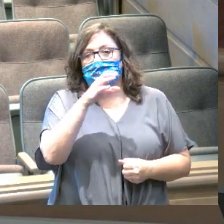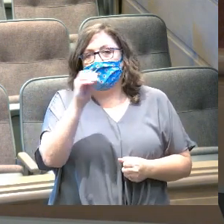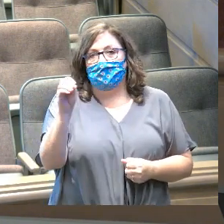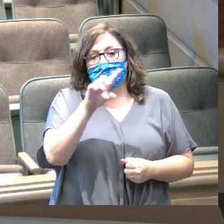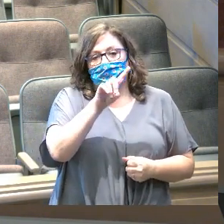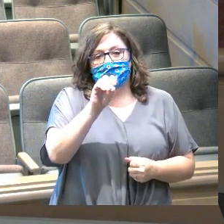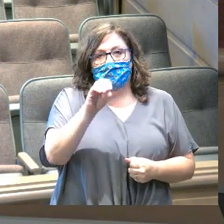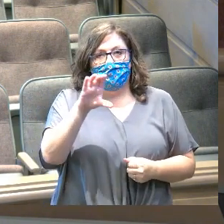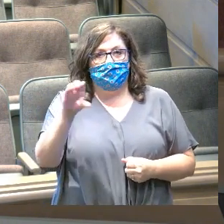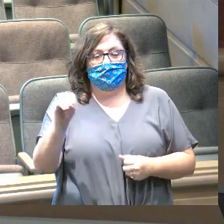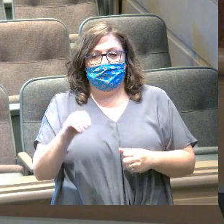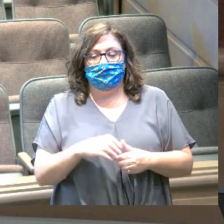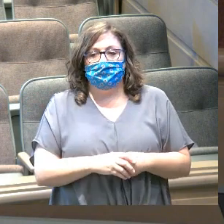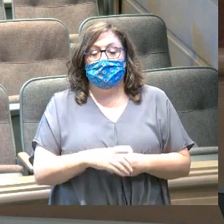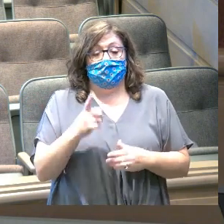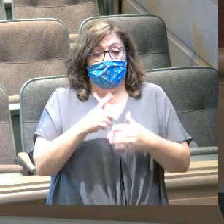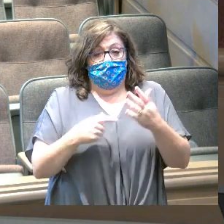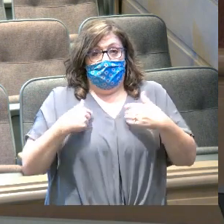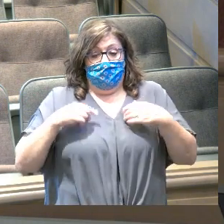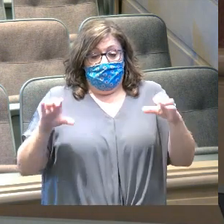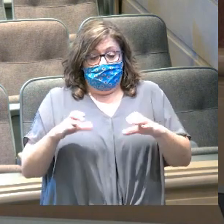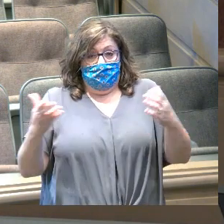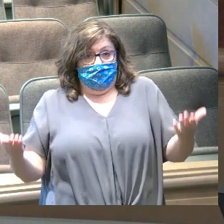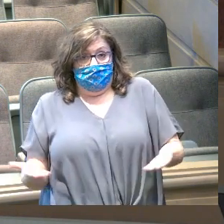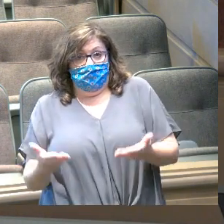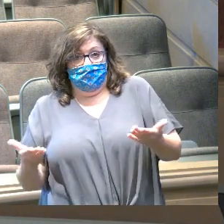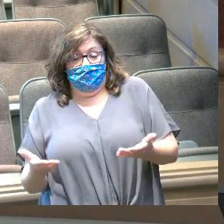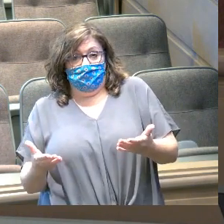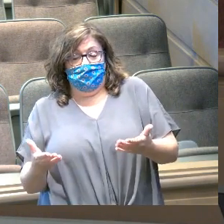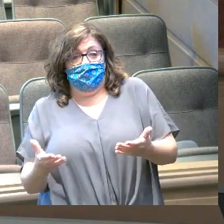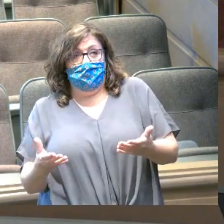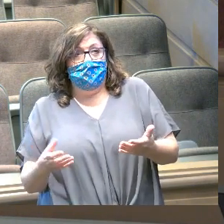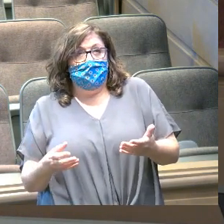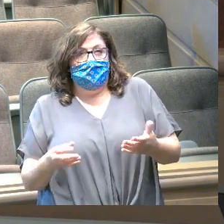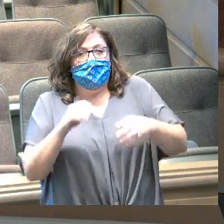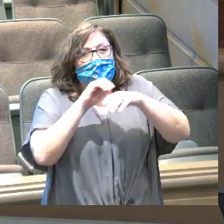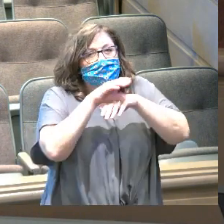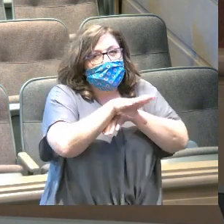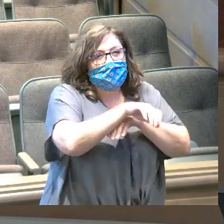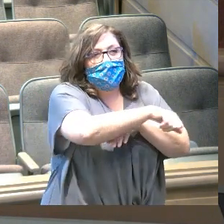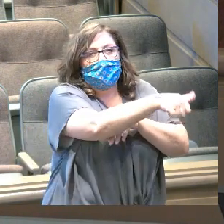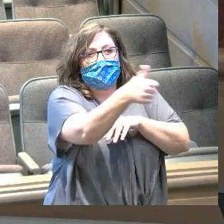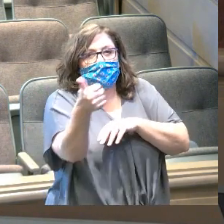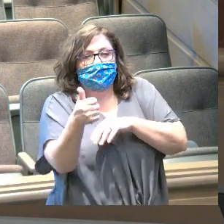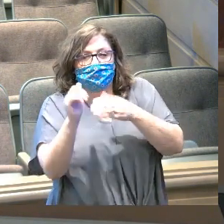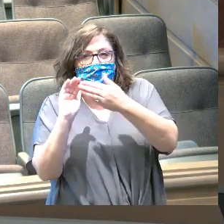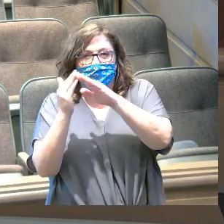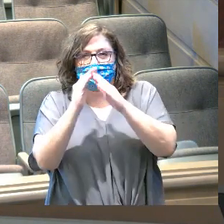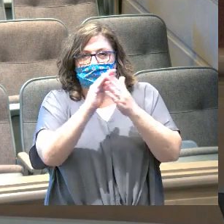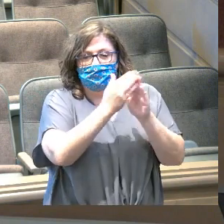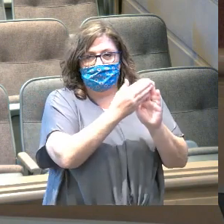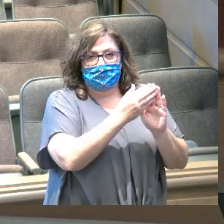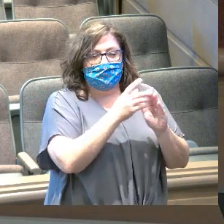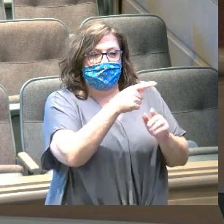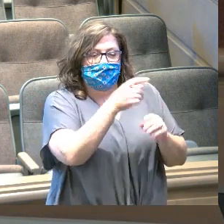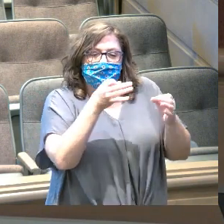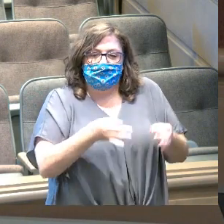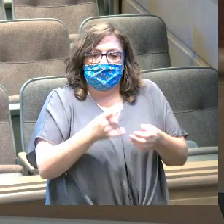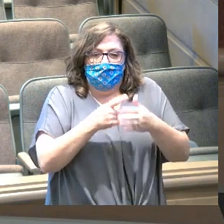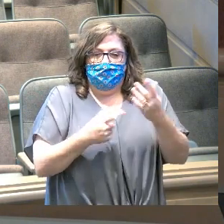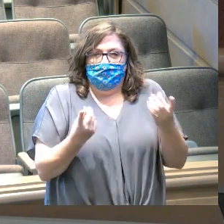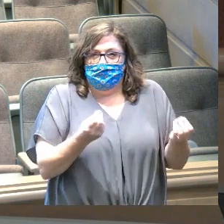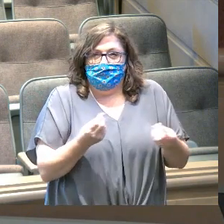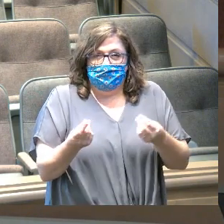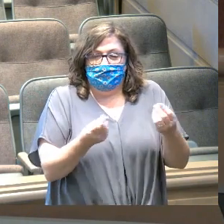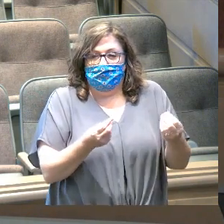here literally impacts how other communities are deciding to approach this, because no other community in the state of Georgia, and I would